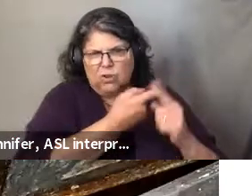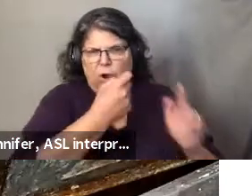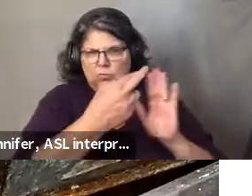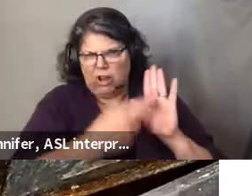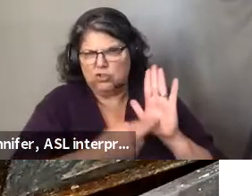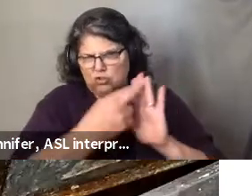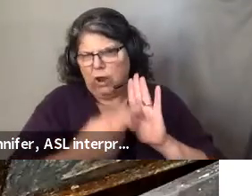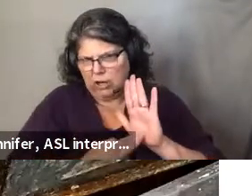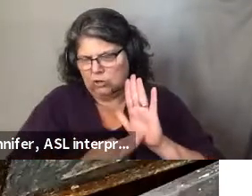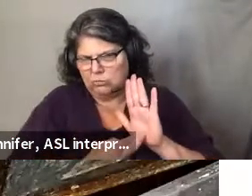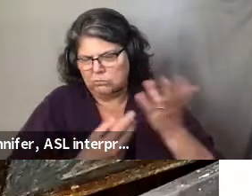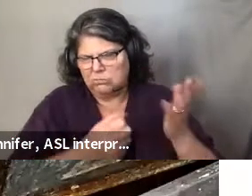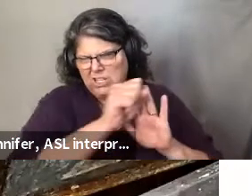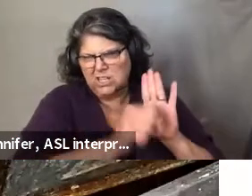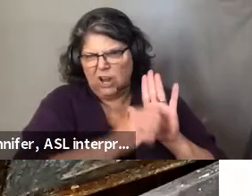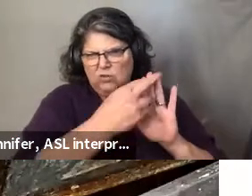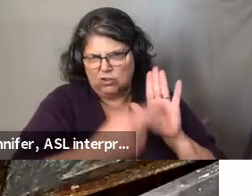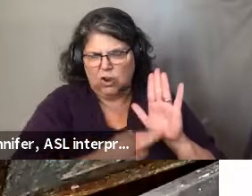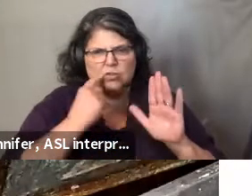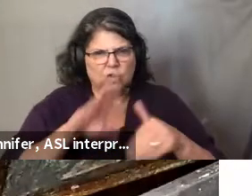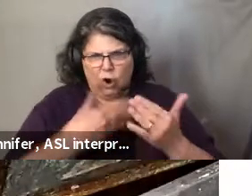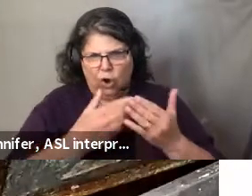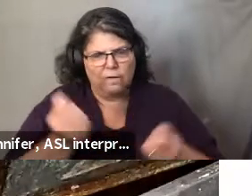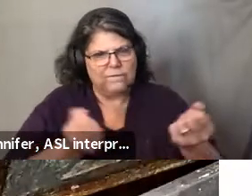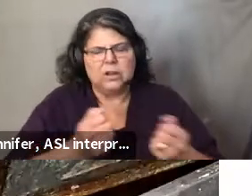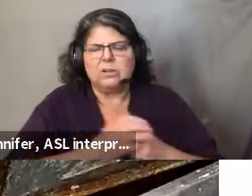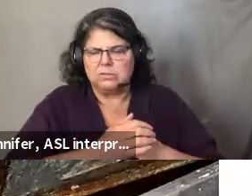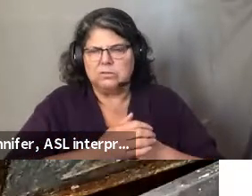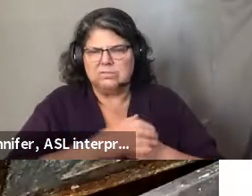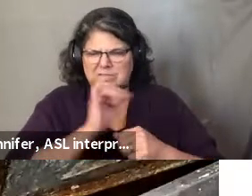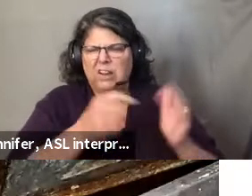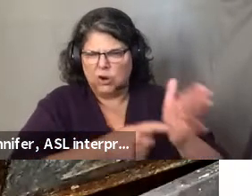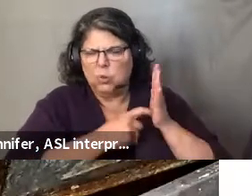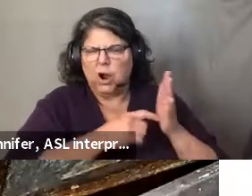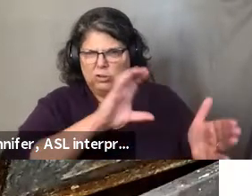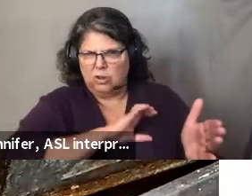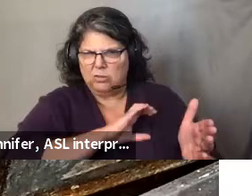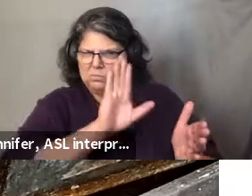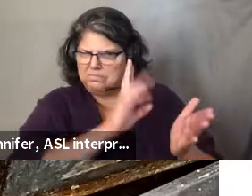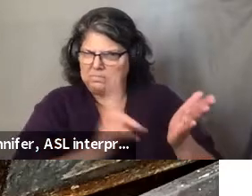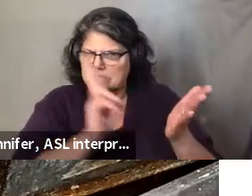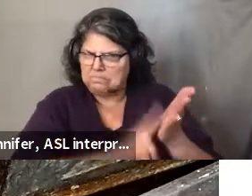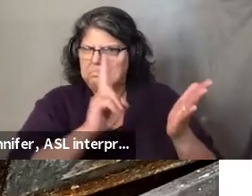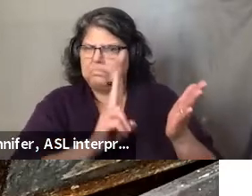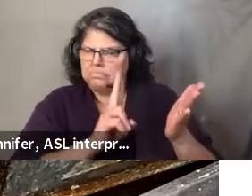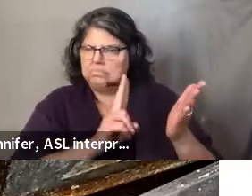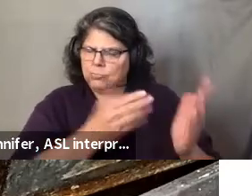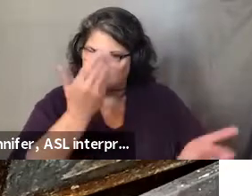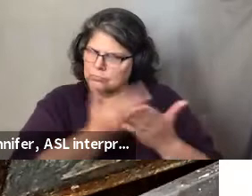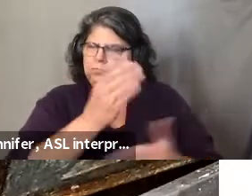rolls for the state. It requires a law enforcement official's signature to make that